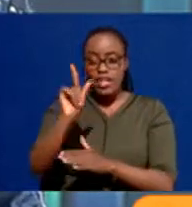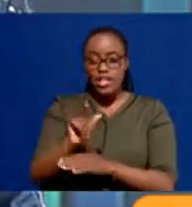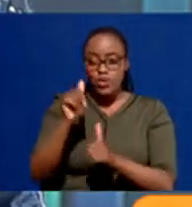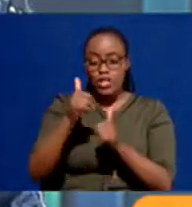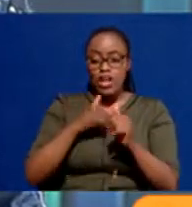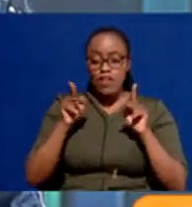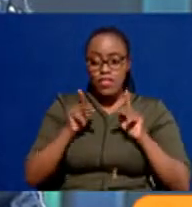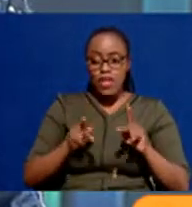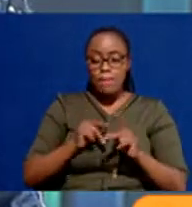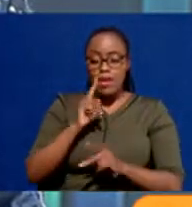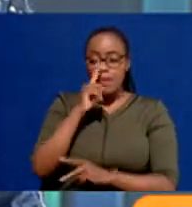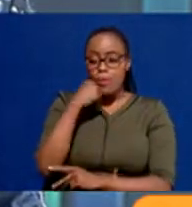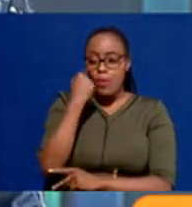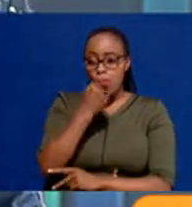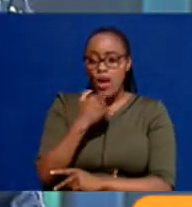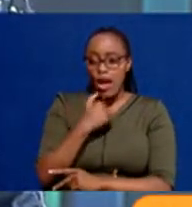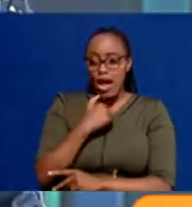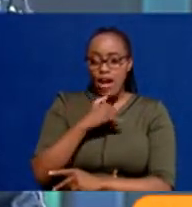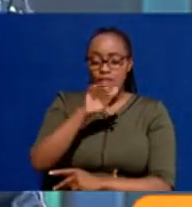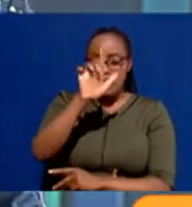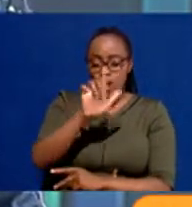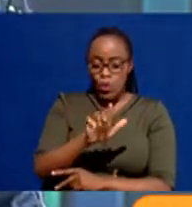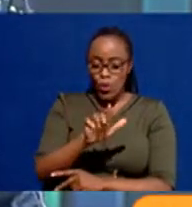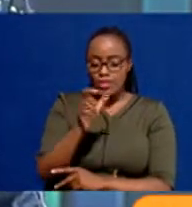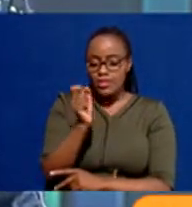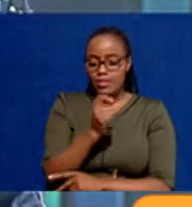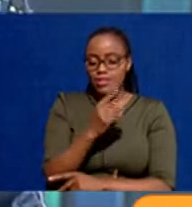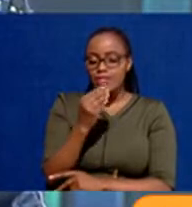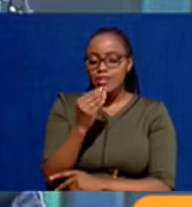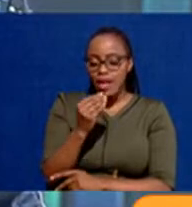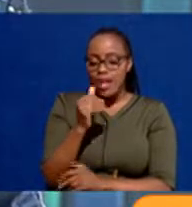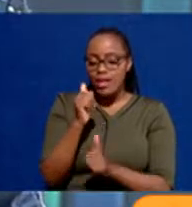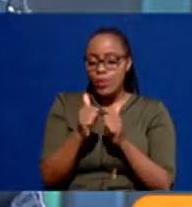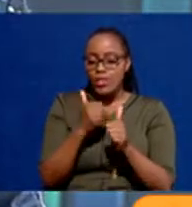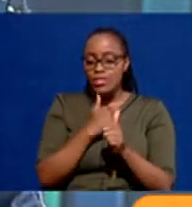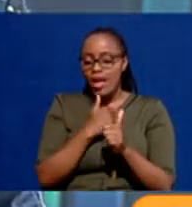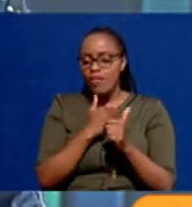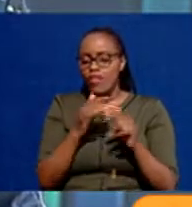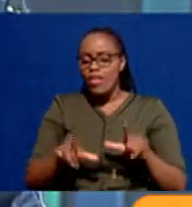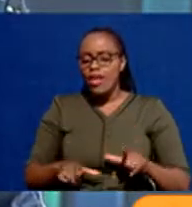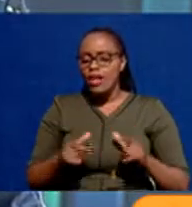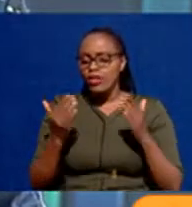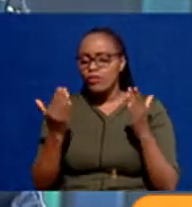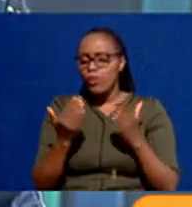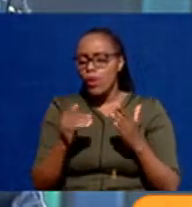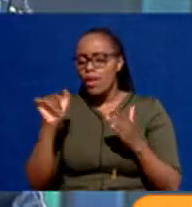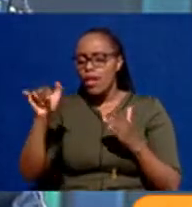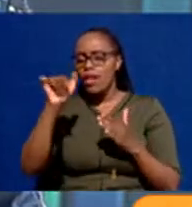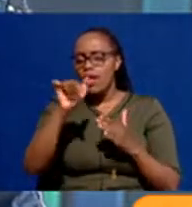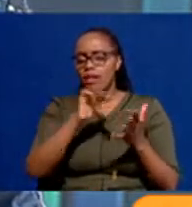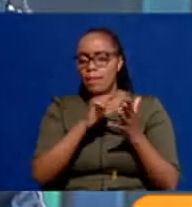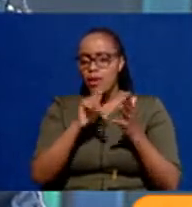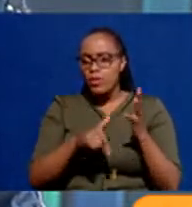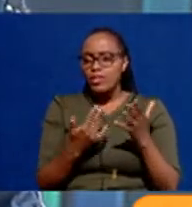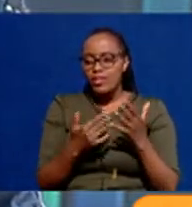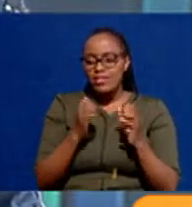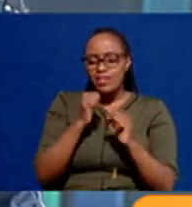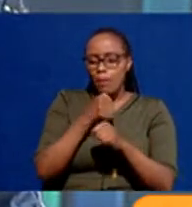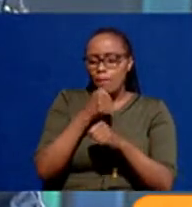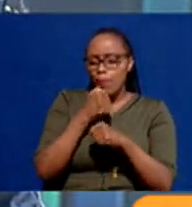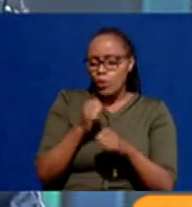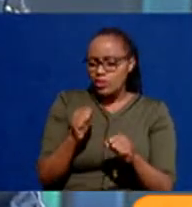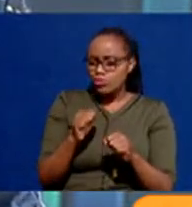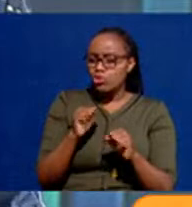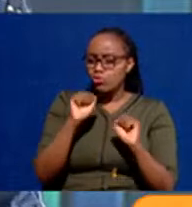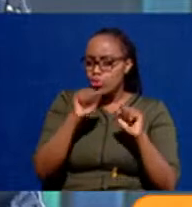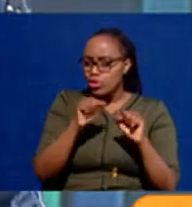the people who have the lowest incomes are situated. So it's really highly unlikely that you'll